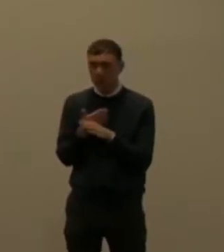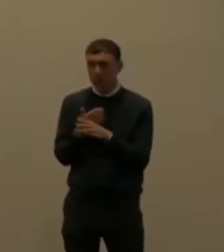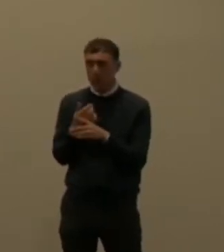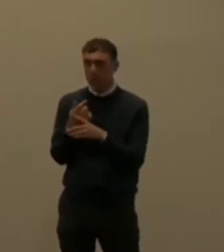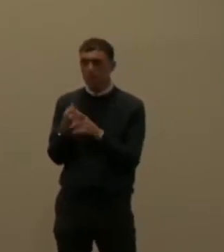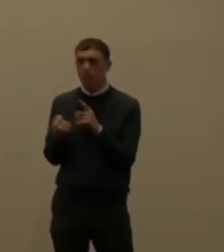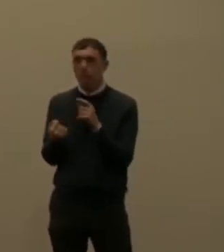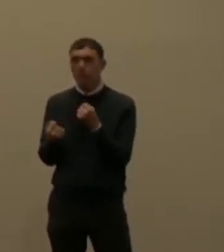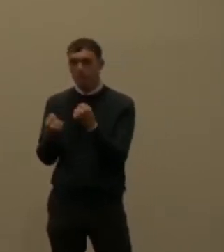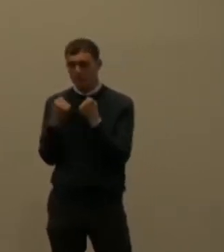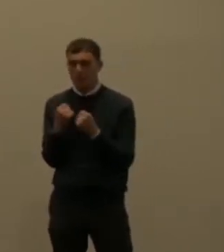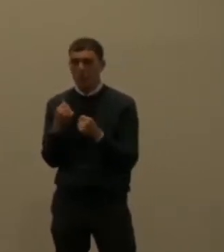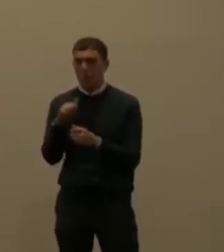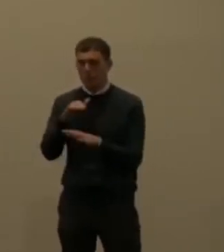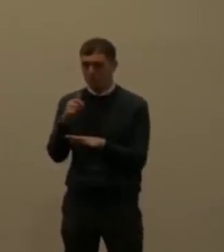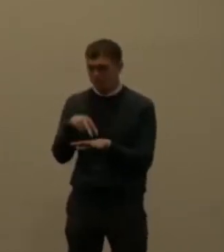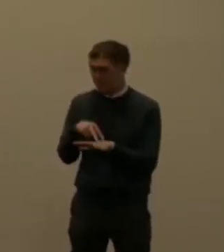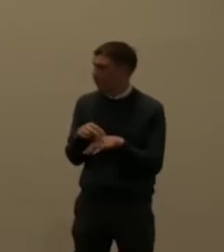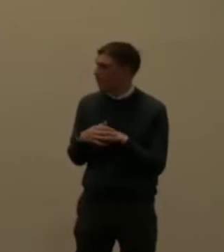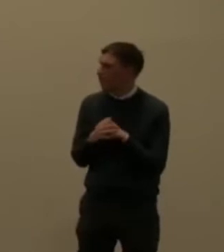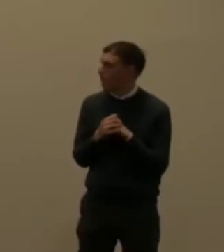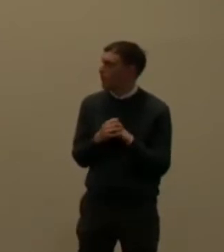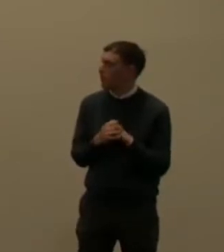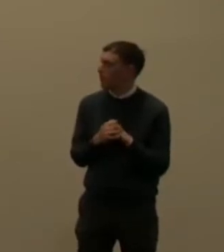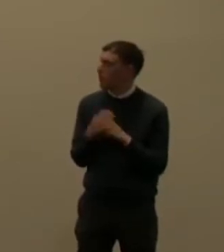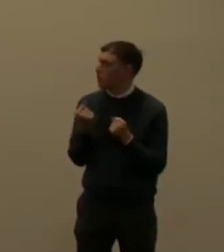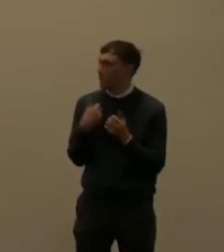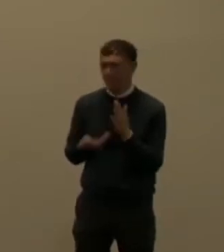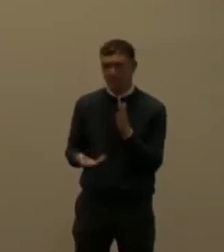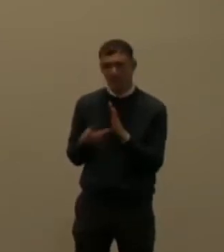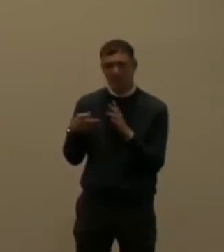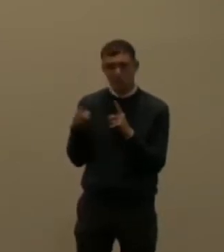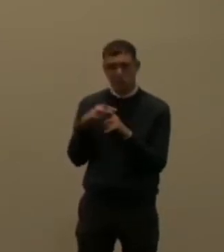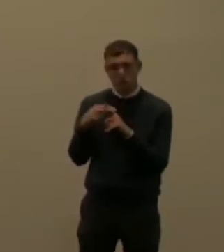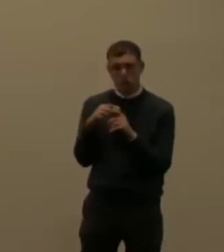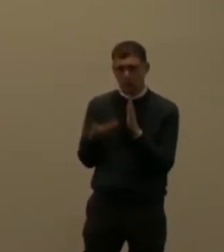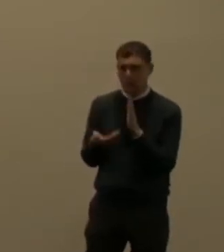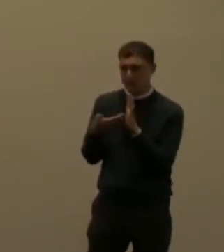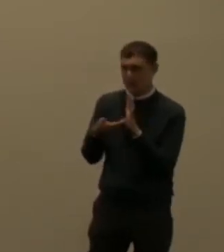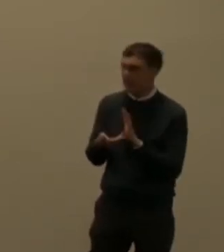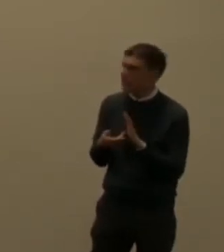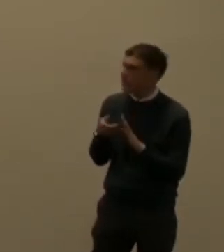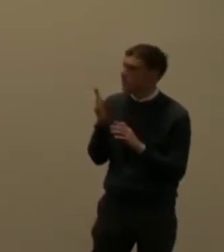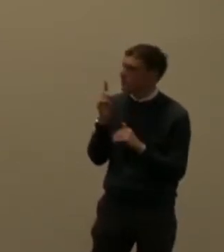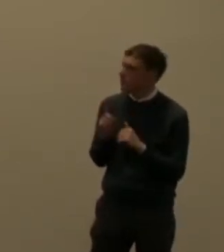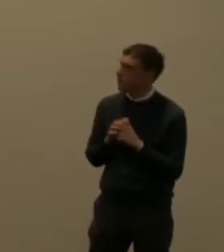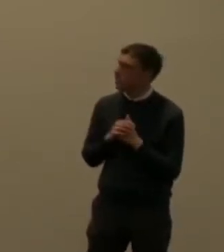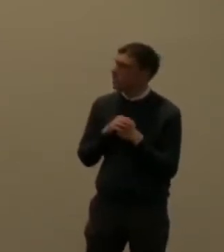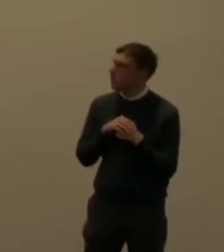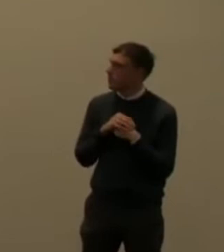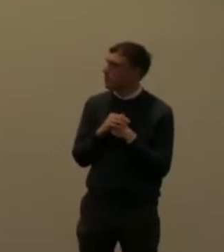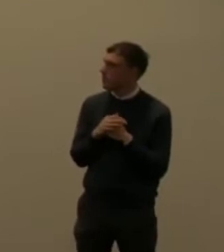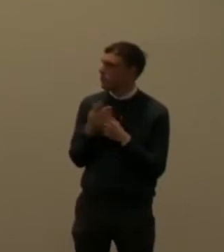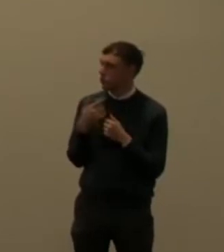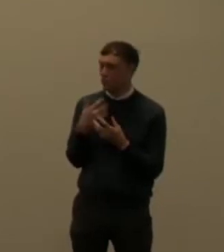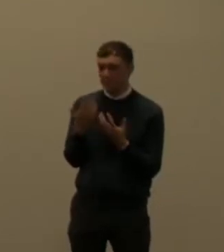Platform build tools. So this is the tools that I have added in my Azure DevOps project, so I can